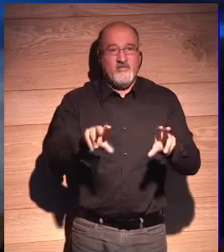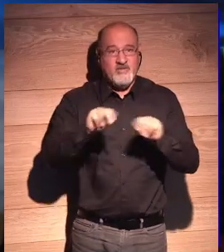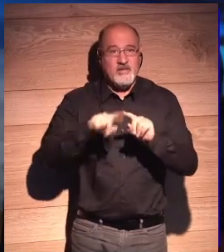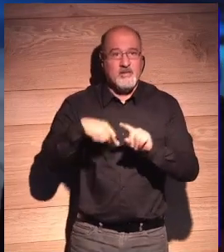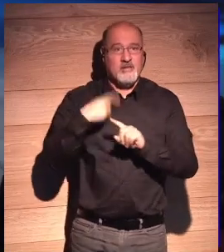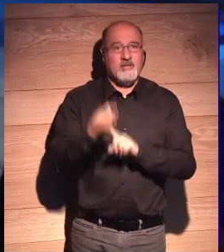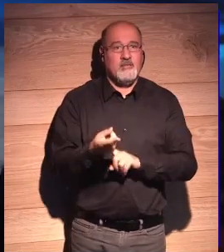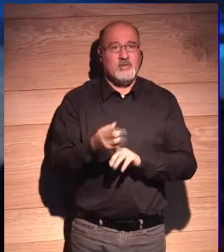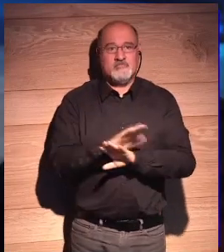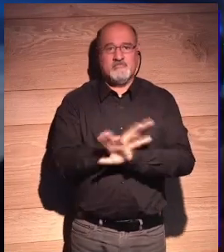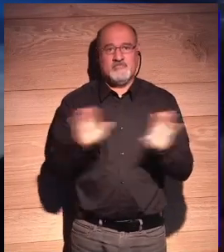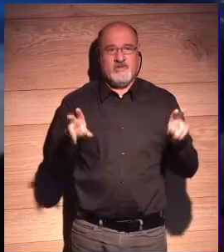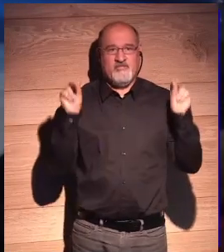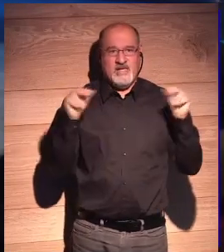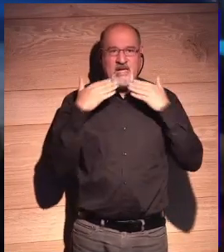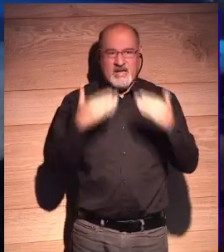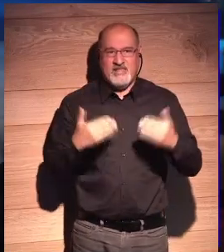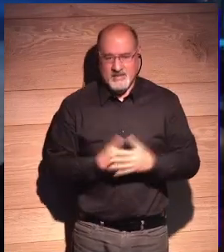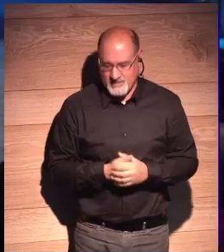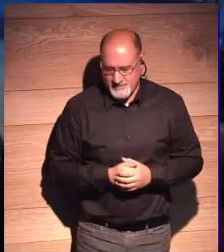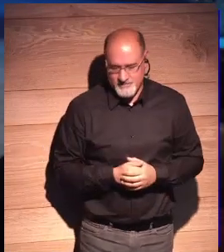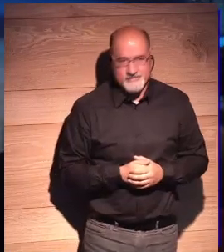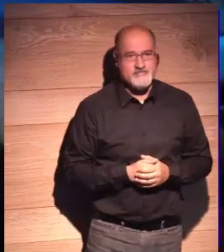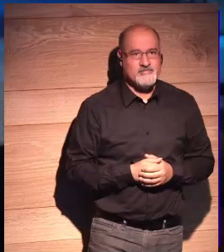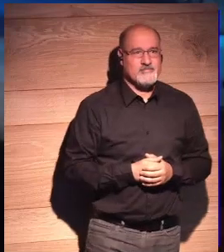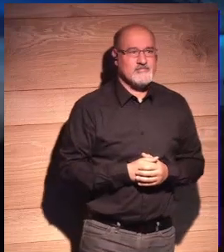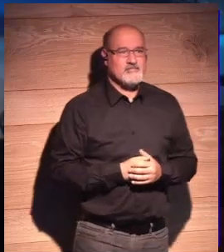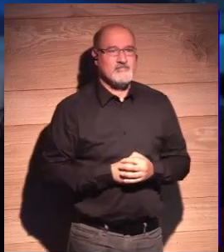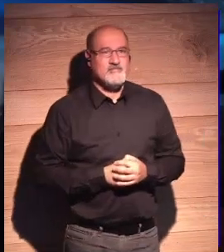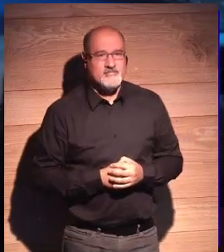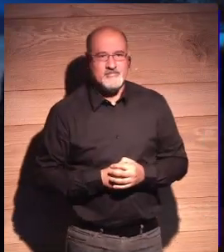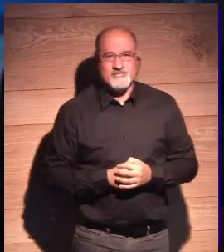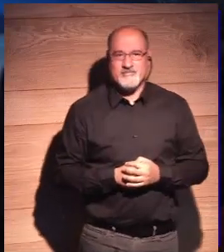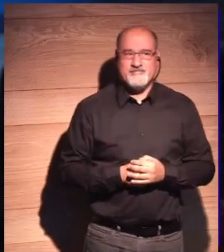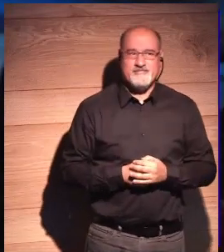remind you that this is the finish of the closing of the event, and we don't have any signatures for signing.